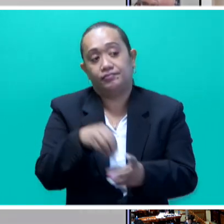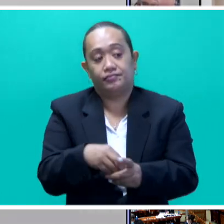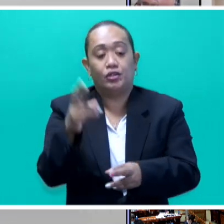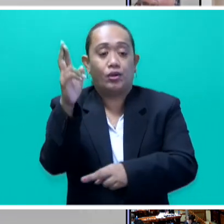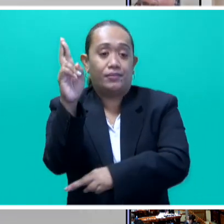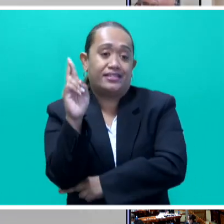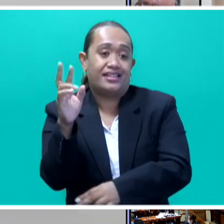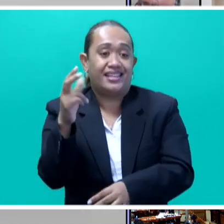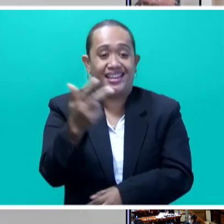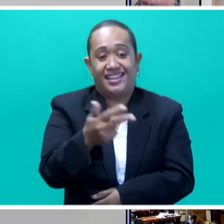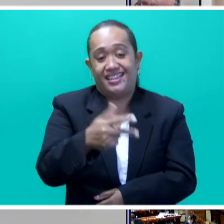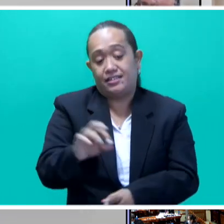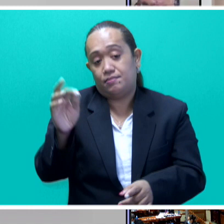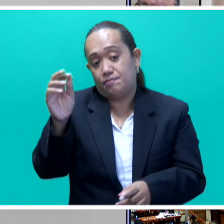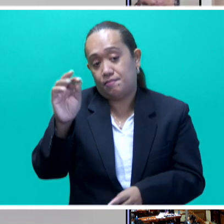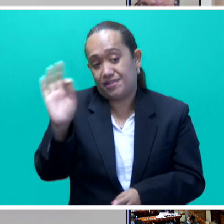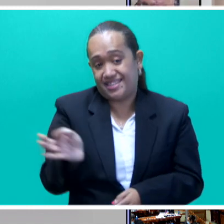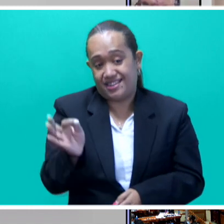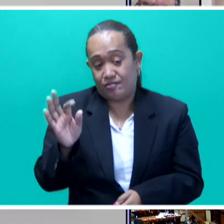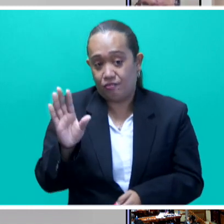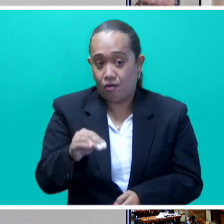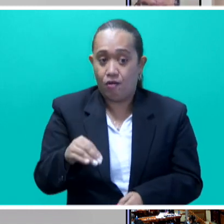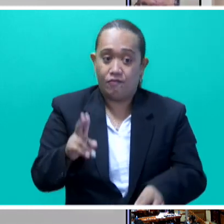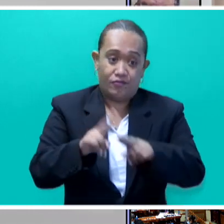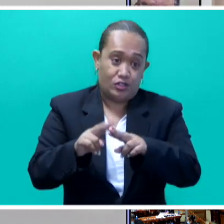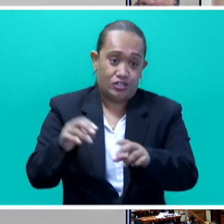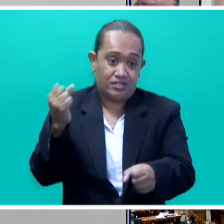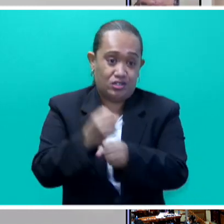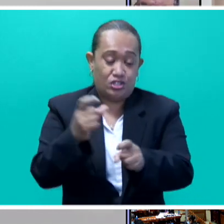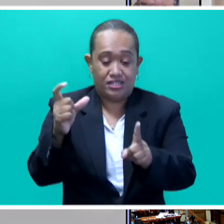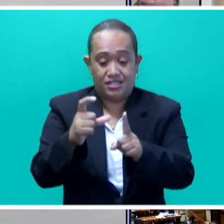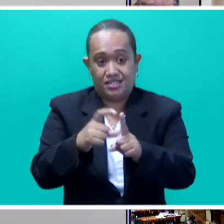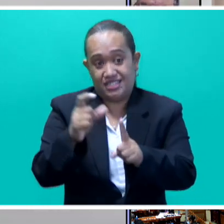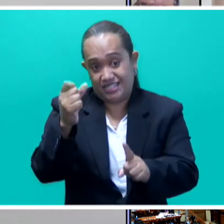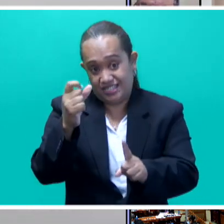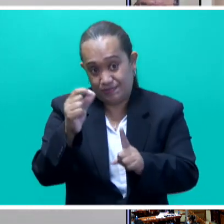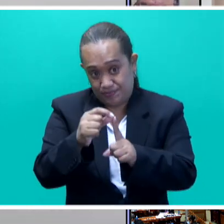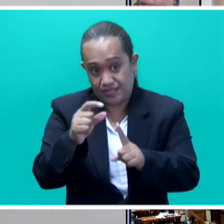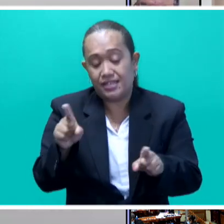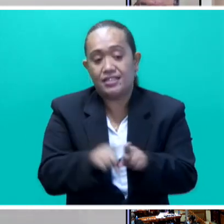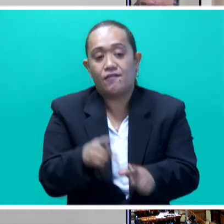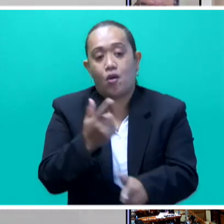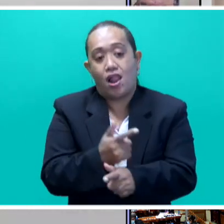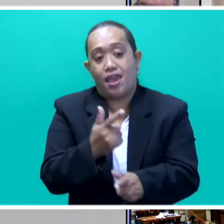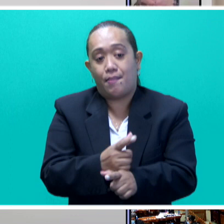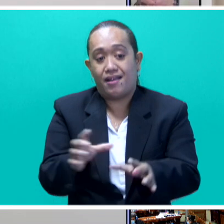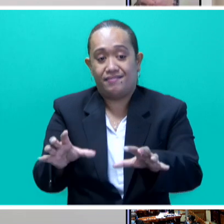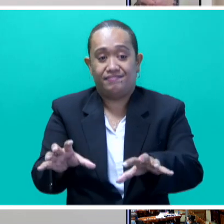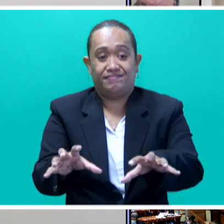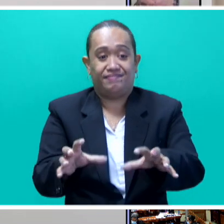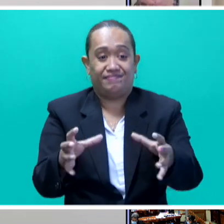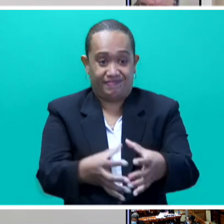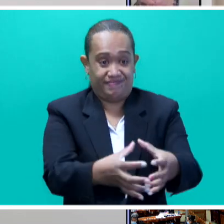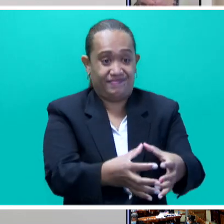18% of the Fijian GDP and 60% of Fiji's national labor force. Since 2007, we've invested more than $100 million